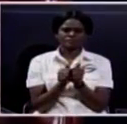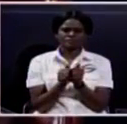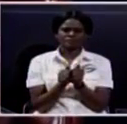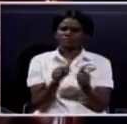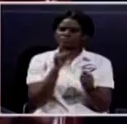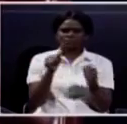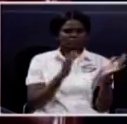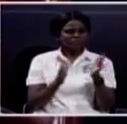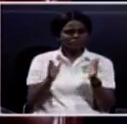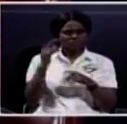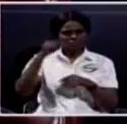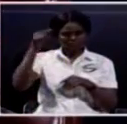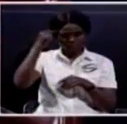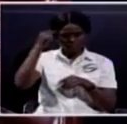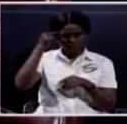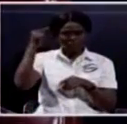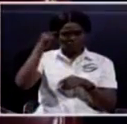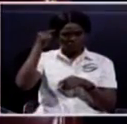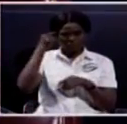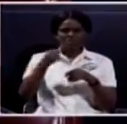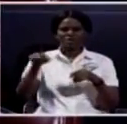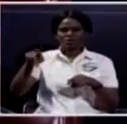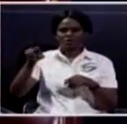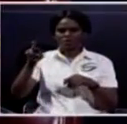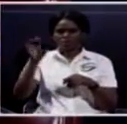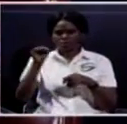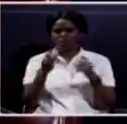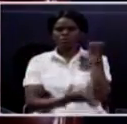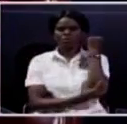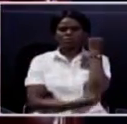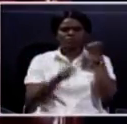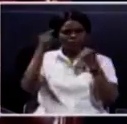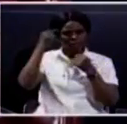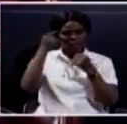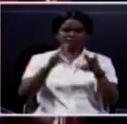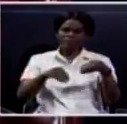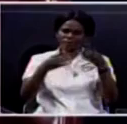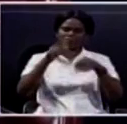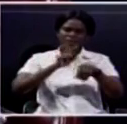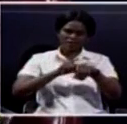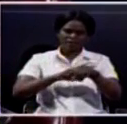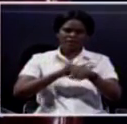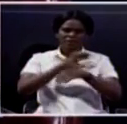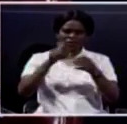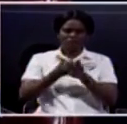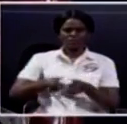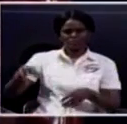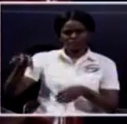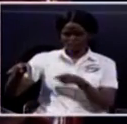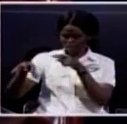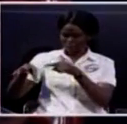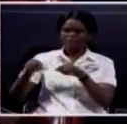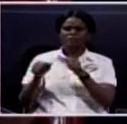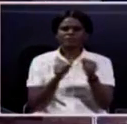desire of this government. This government is a pro-poor government which must give chances to each and every child in